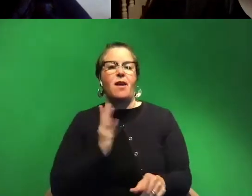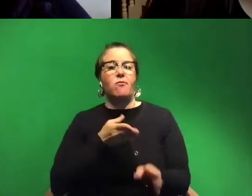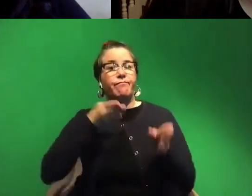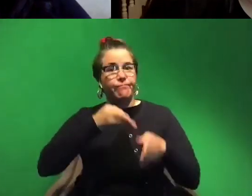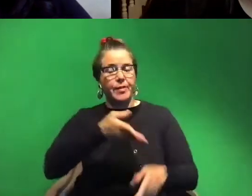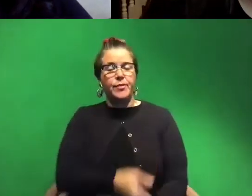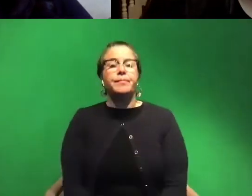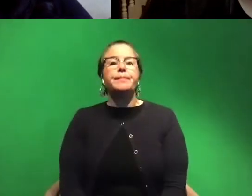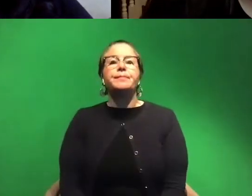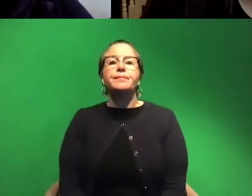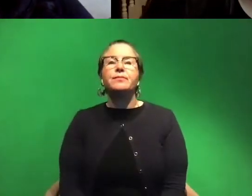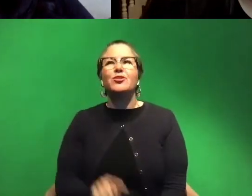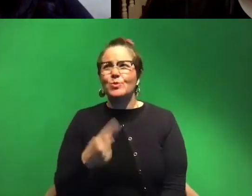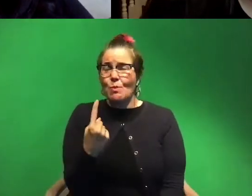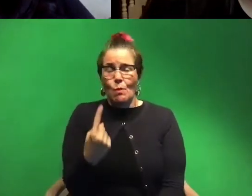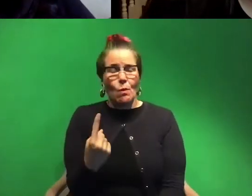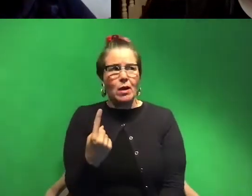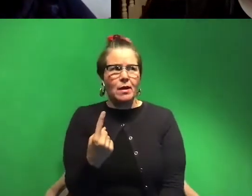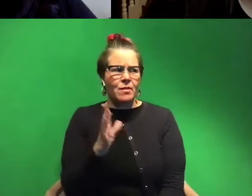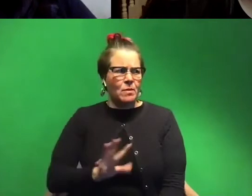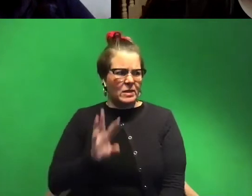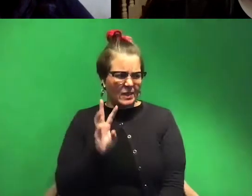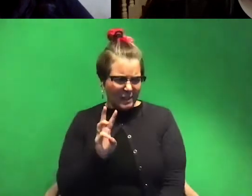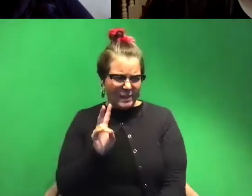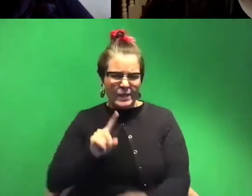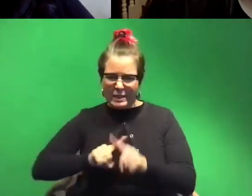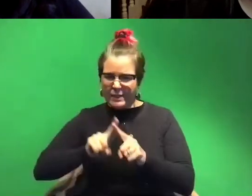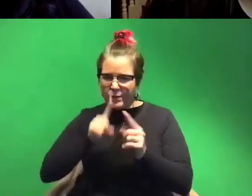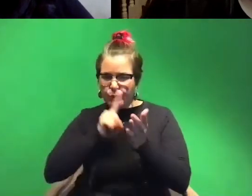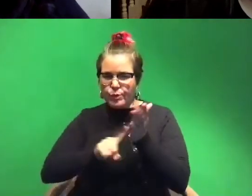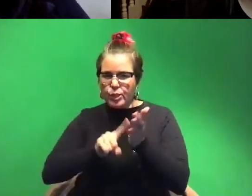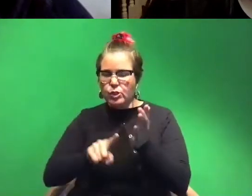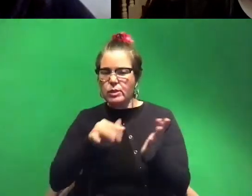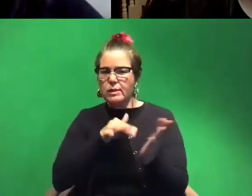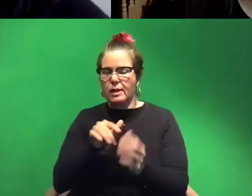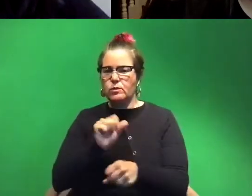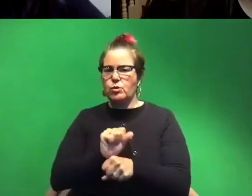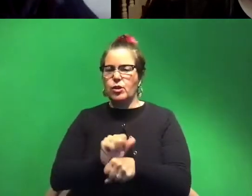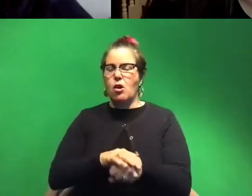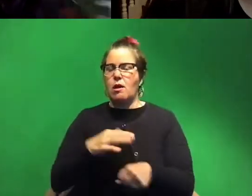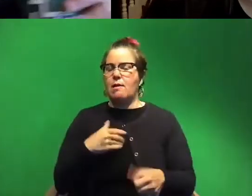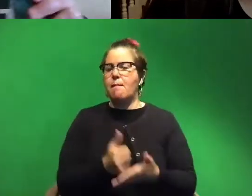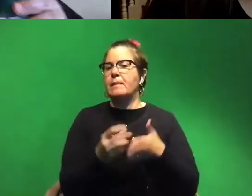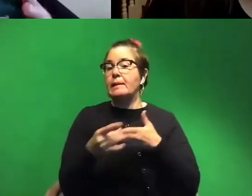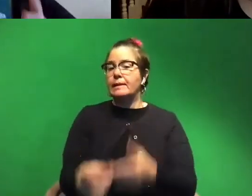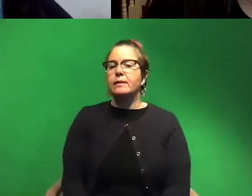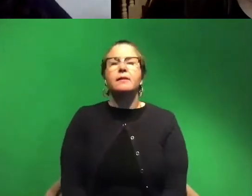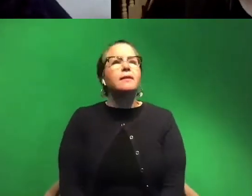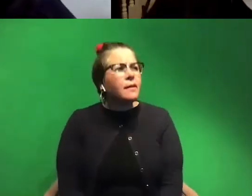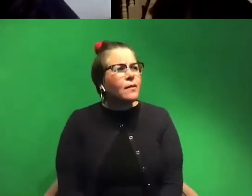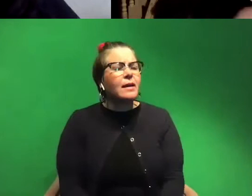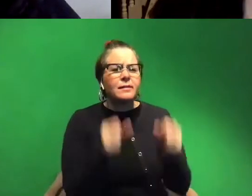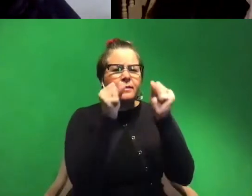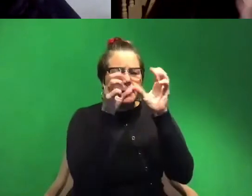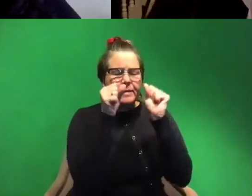this is just one of about 6 or 7 different research studies we're working on that I help lead. That's so cool.